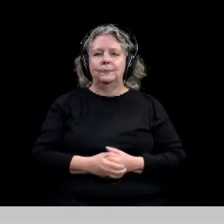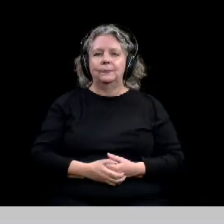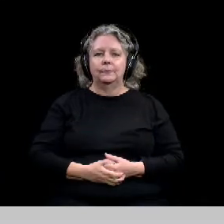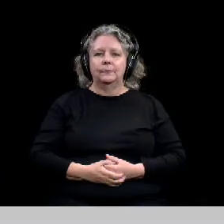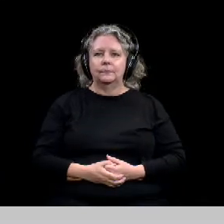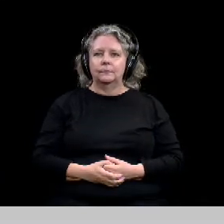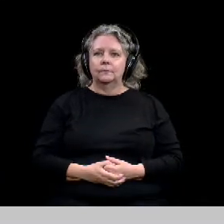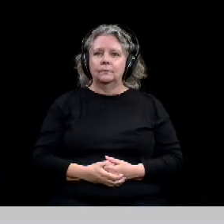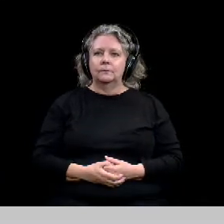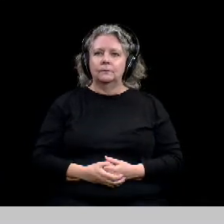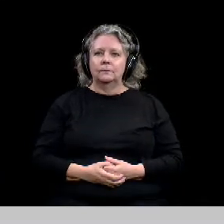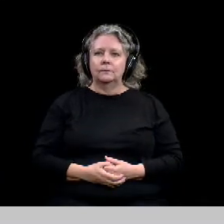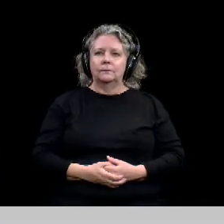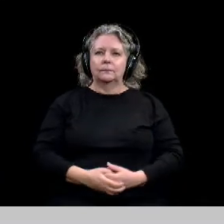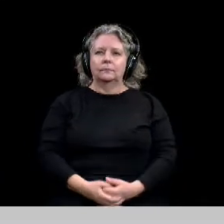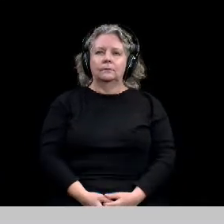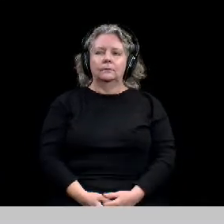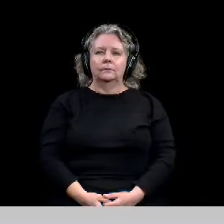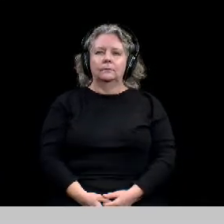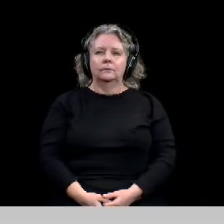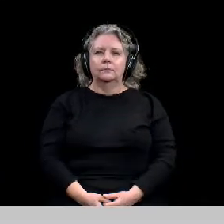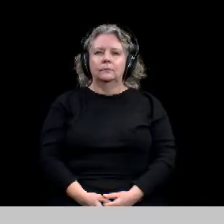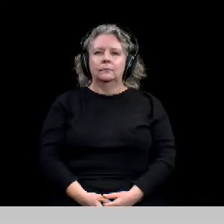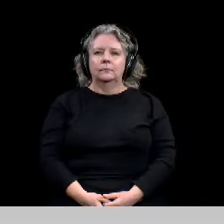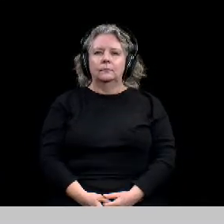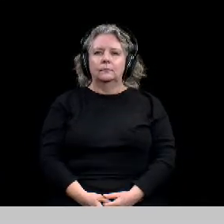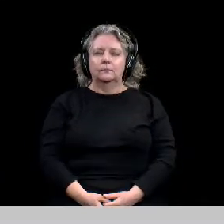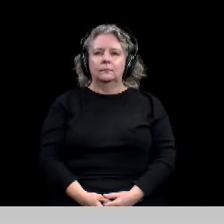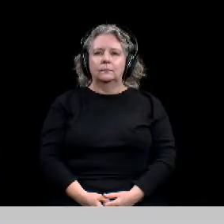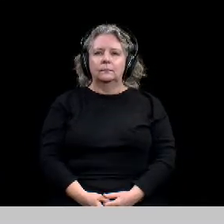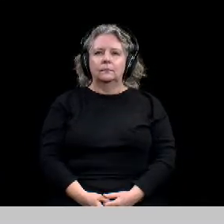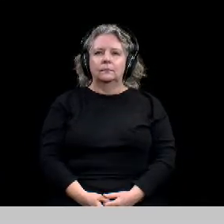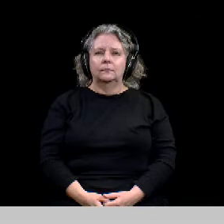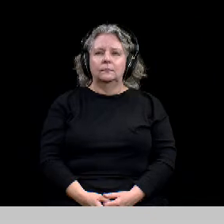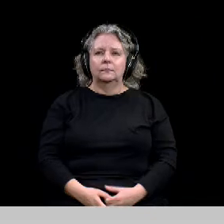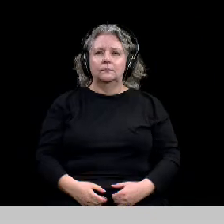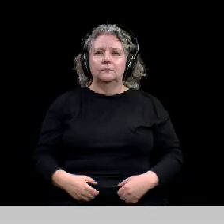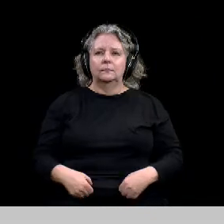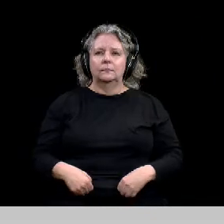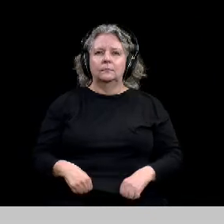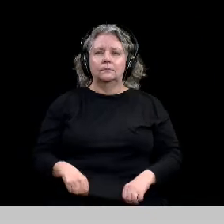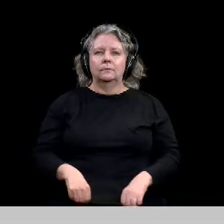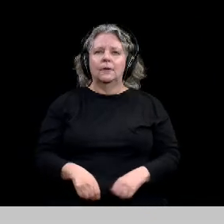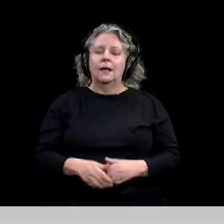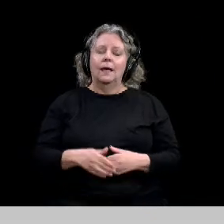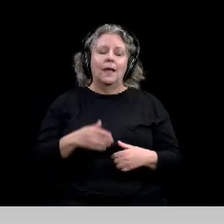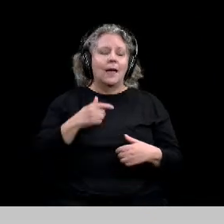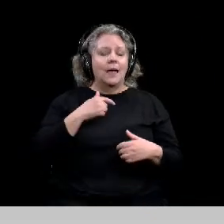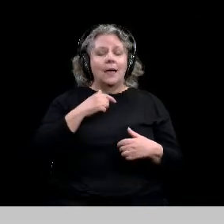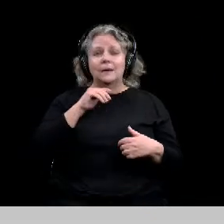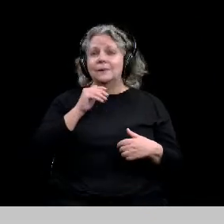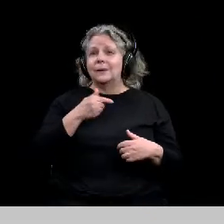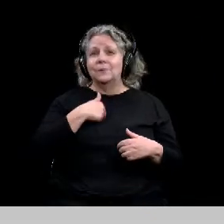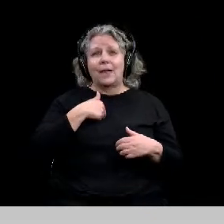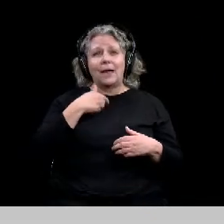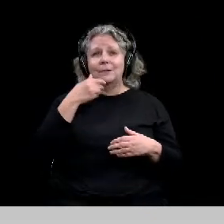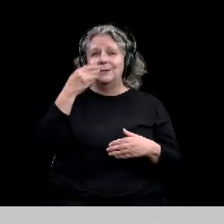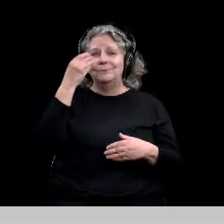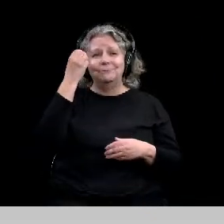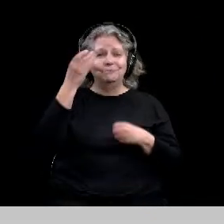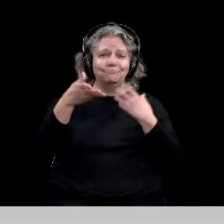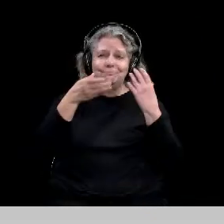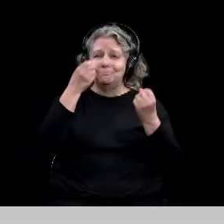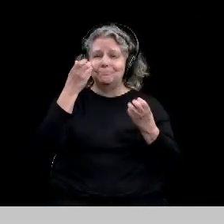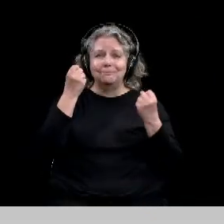I've been the bearer of so much bad news. Today's a good day because I'm sharing that